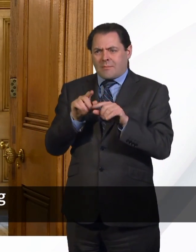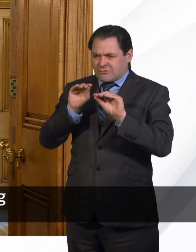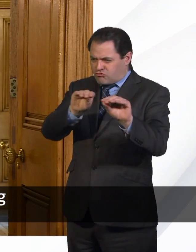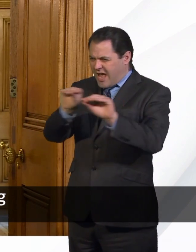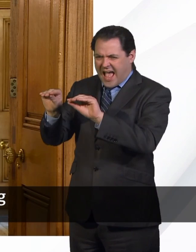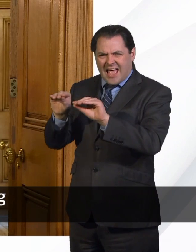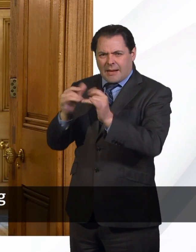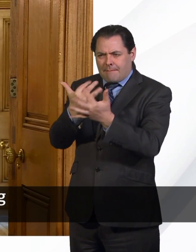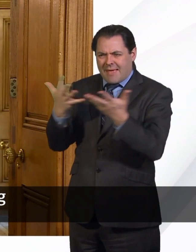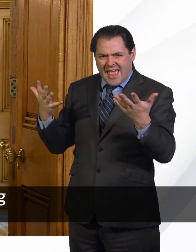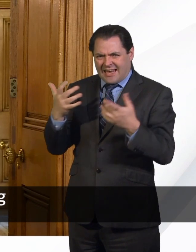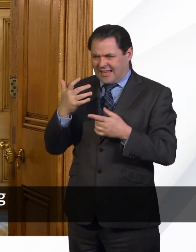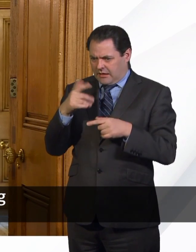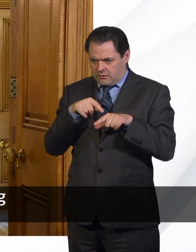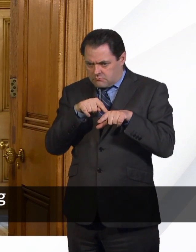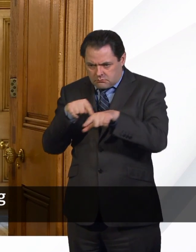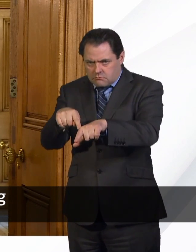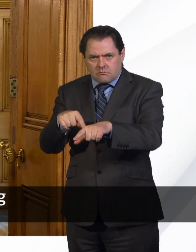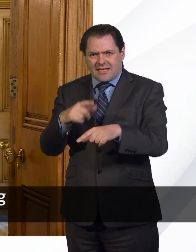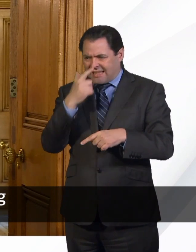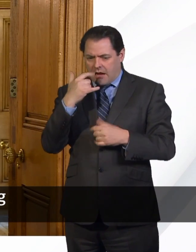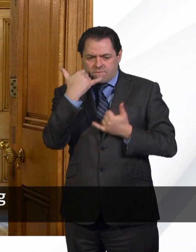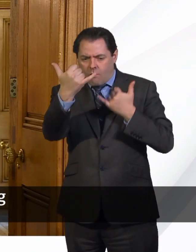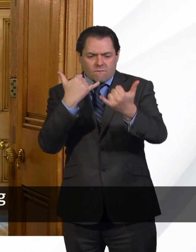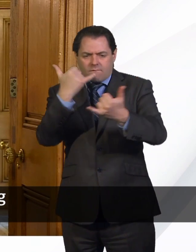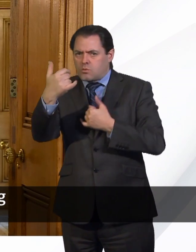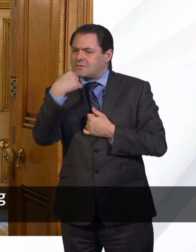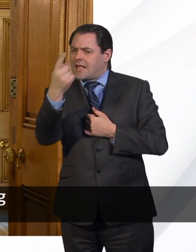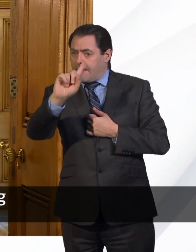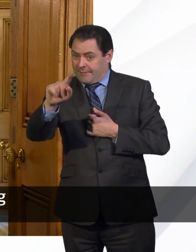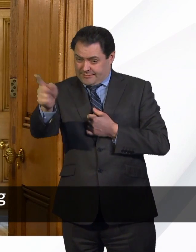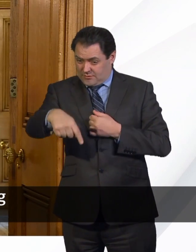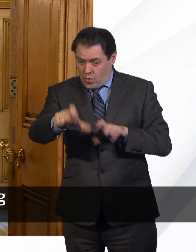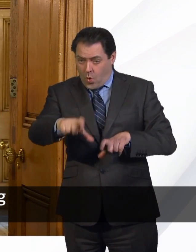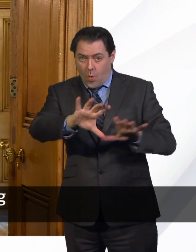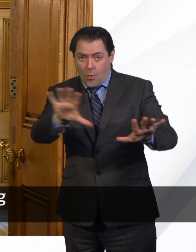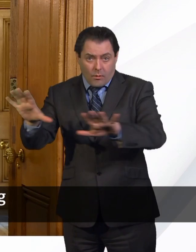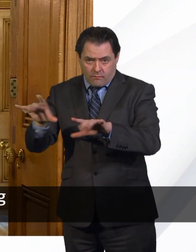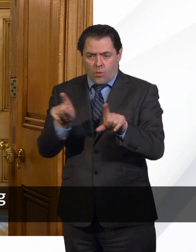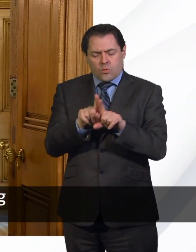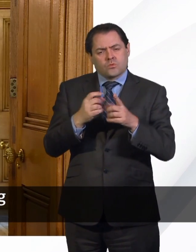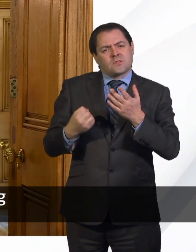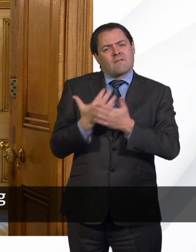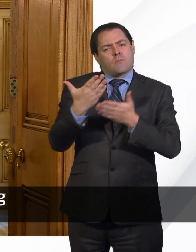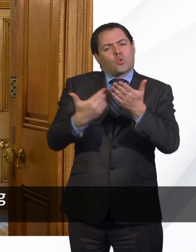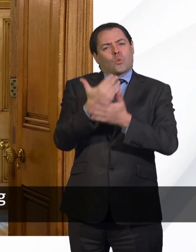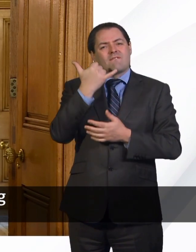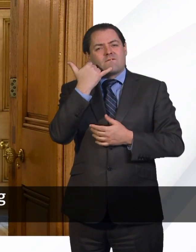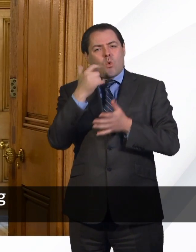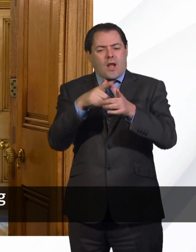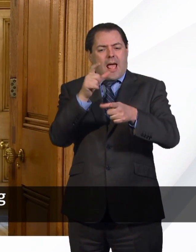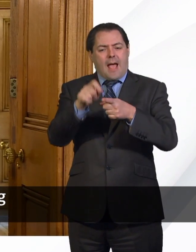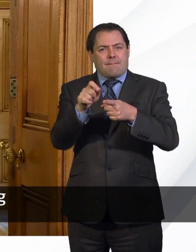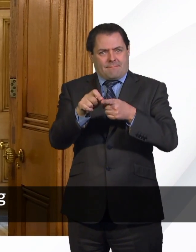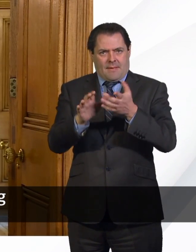the contacts and support people. And of course, we're developing the contact tracing app, which can help us deliver Test, Track and